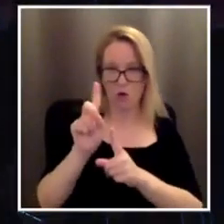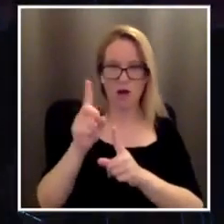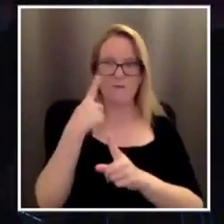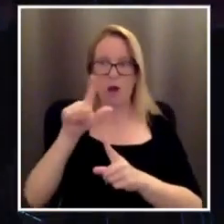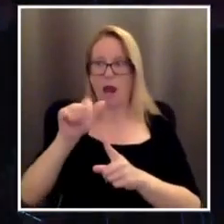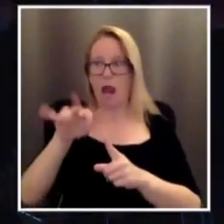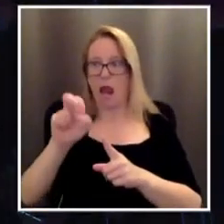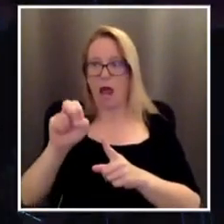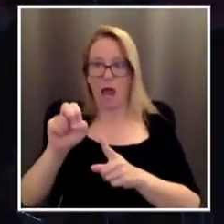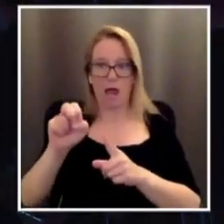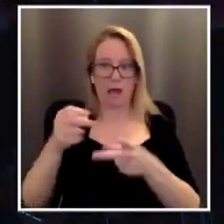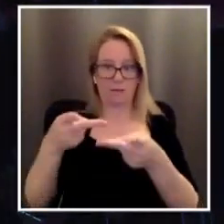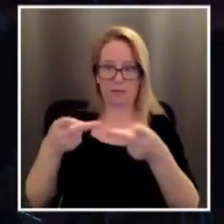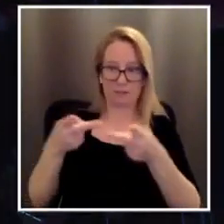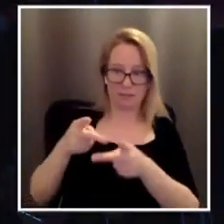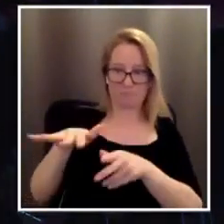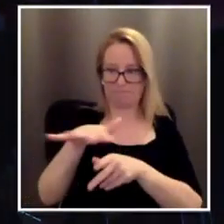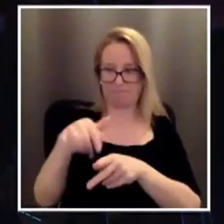space.